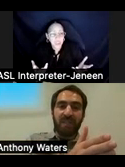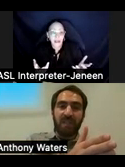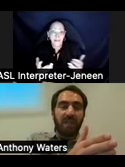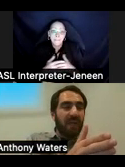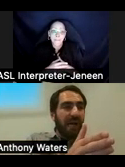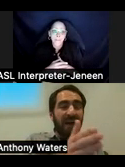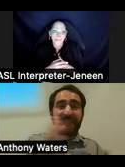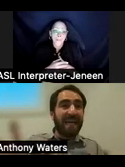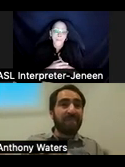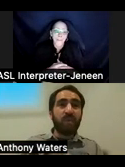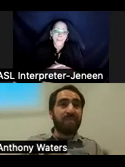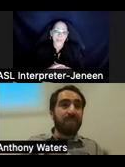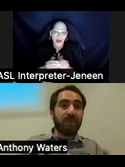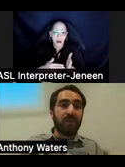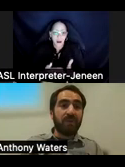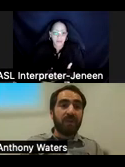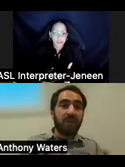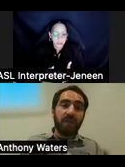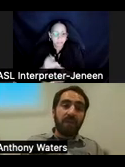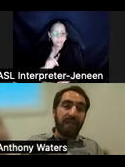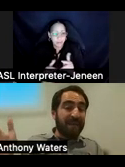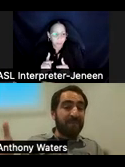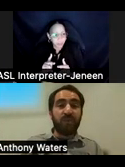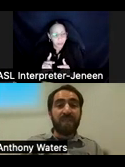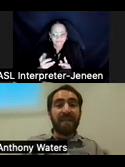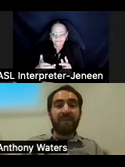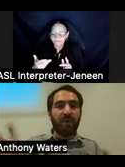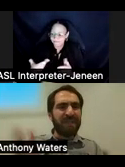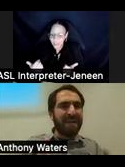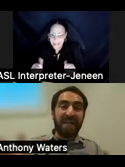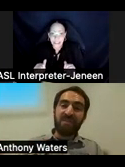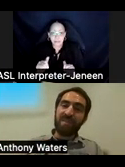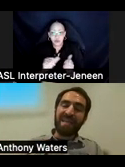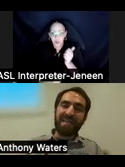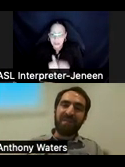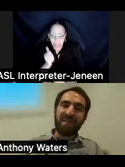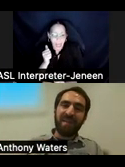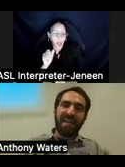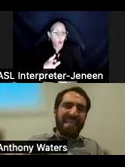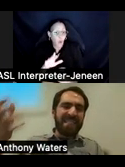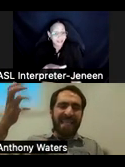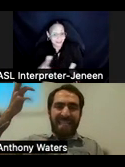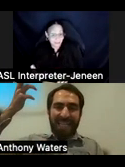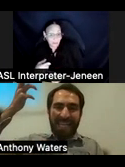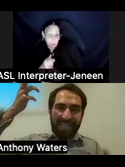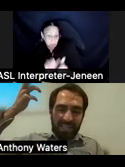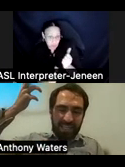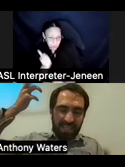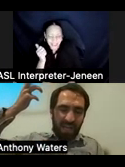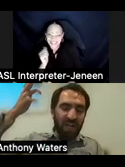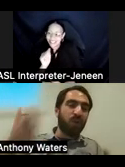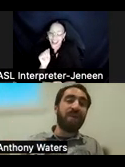because oftentimes when people attempt suicide or die by suicide even, it's not that